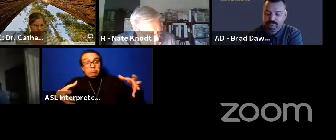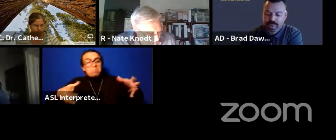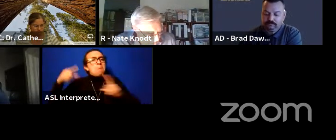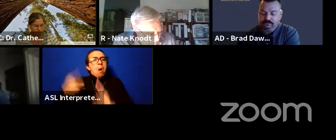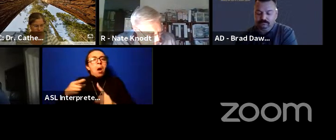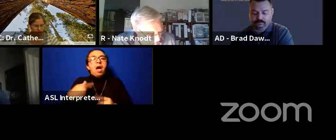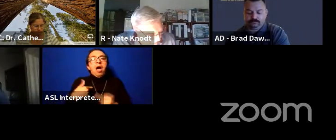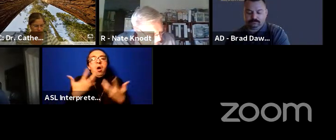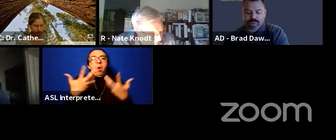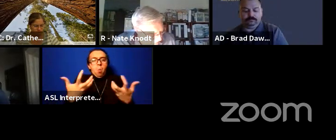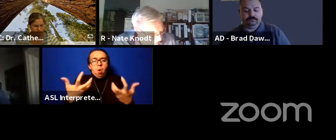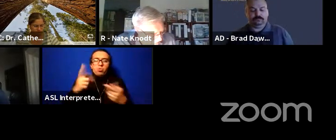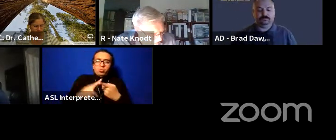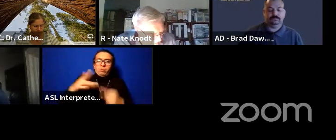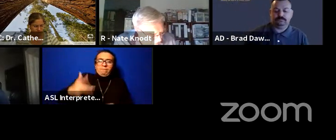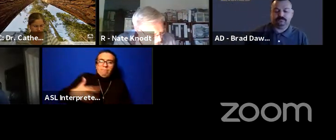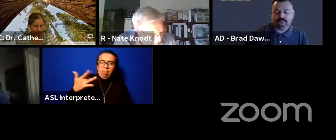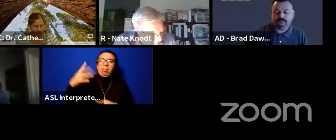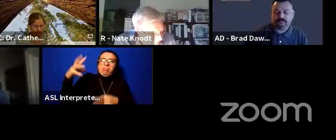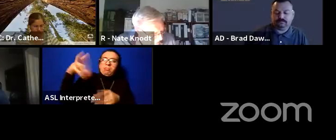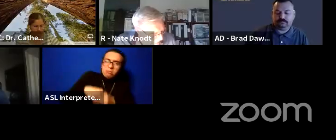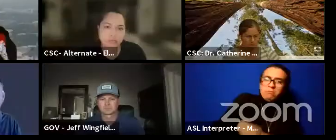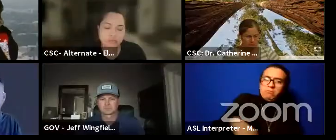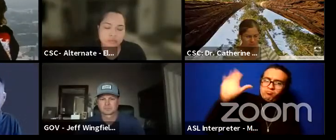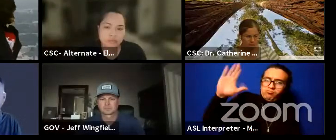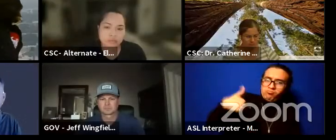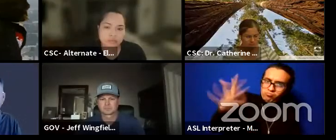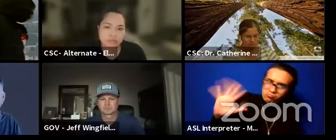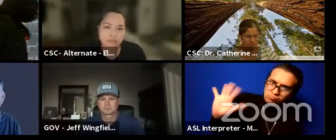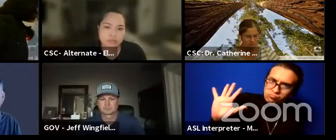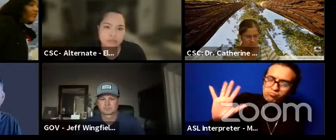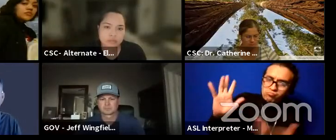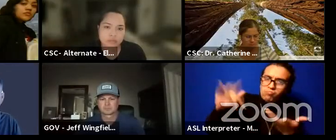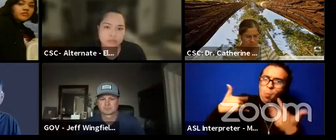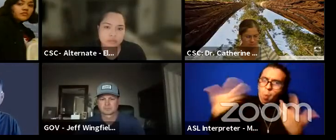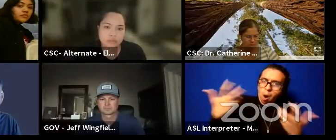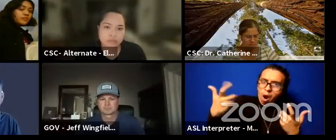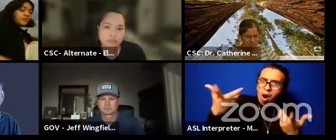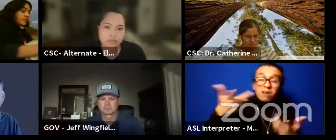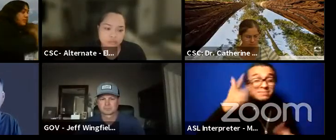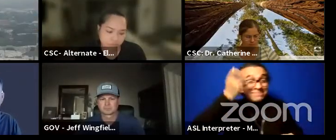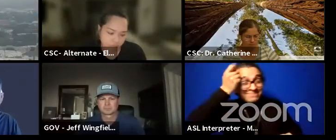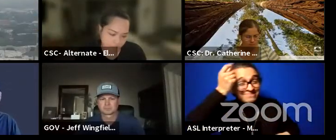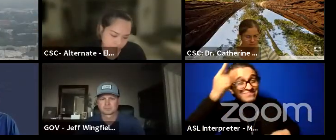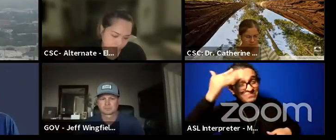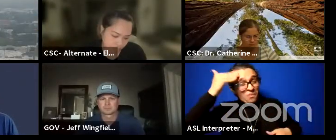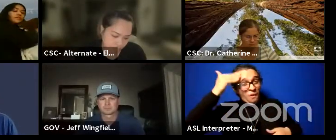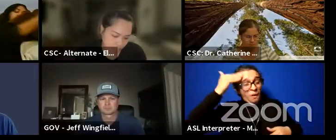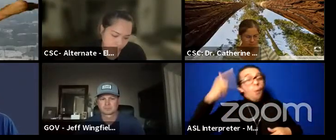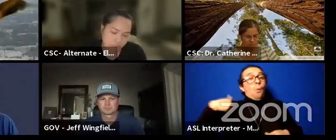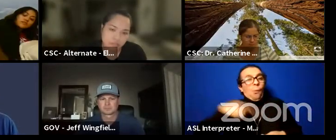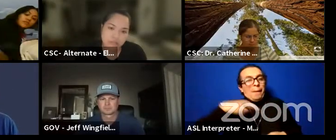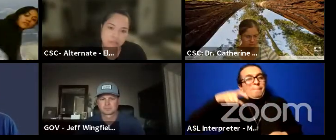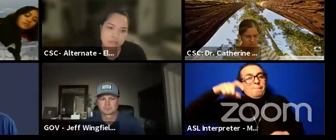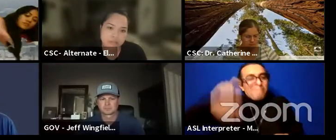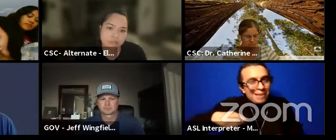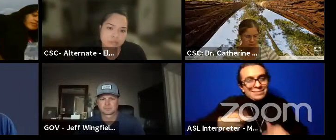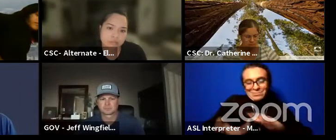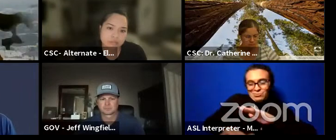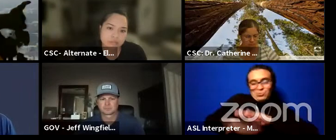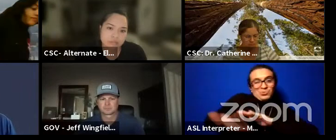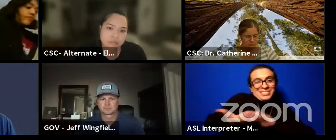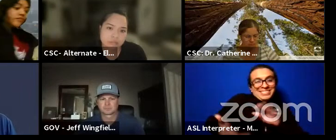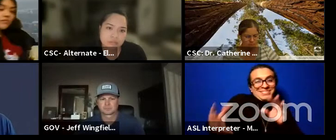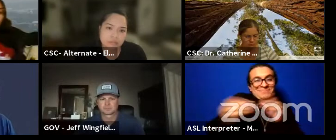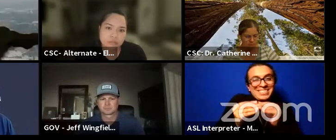of district staff or a facilitated staff. And, we definitely need to run these meetings with a set number of people that